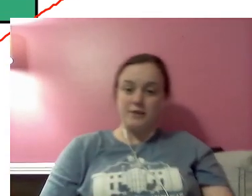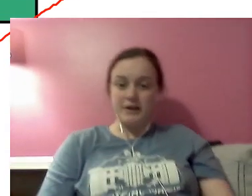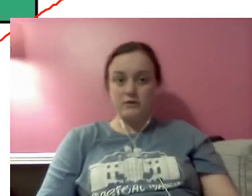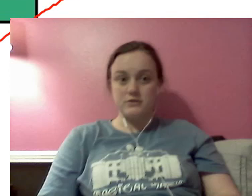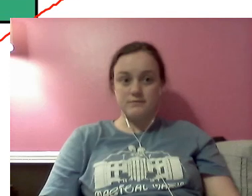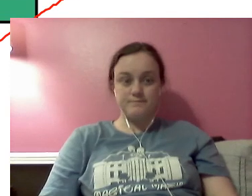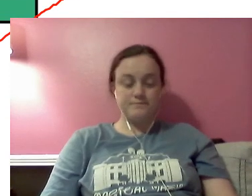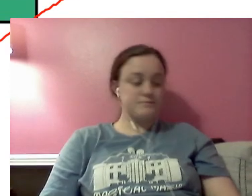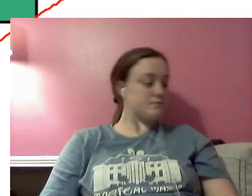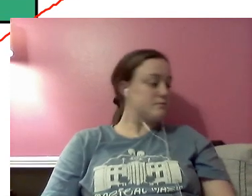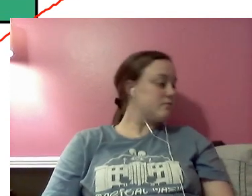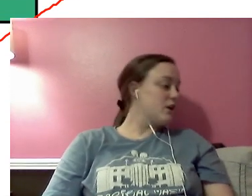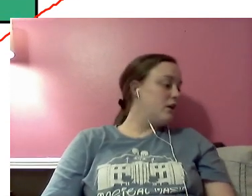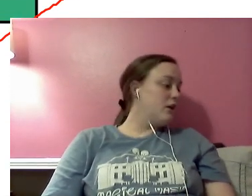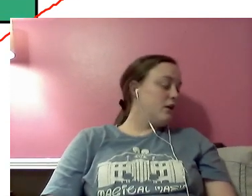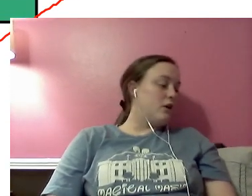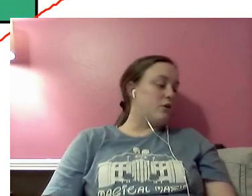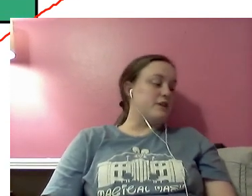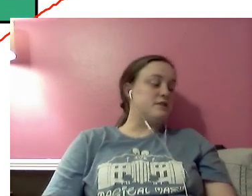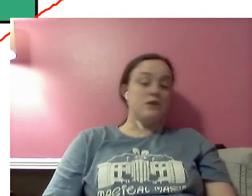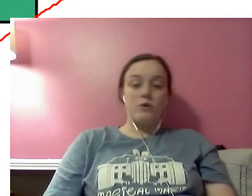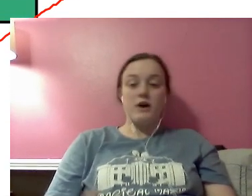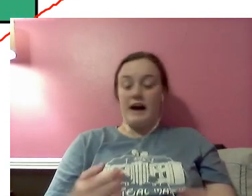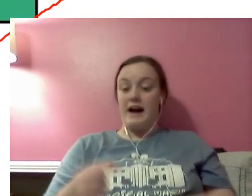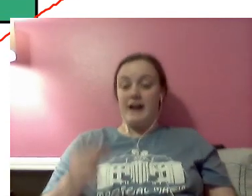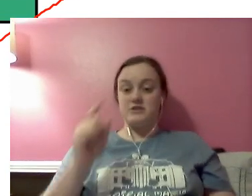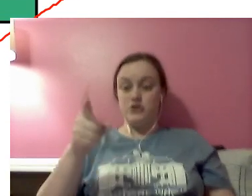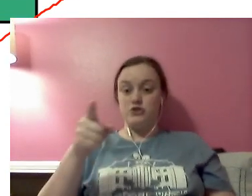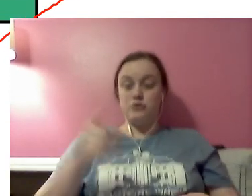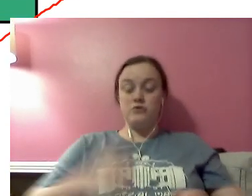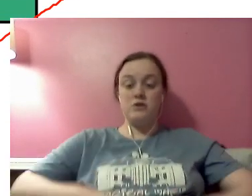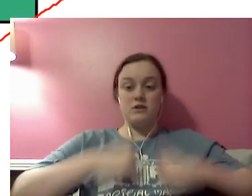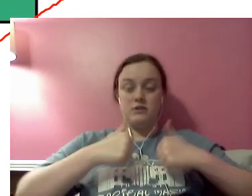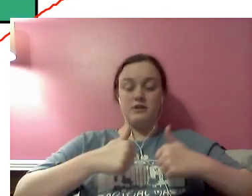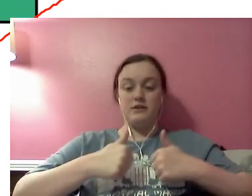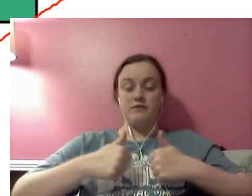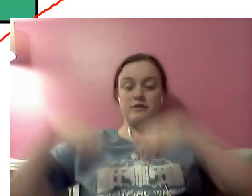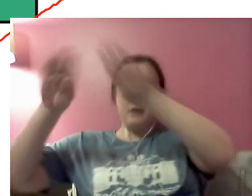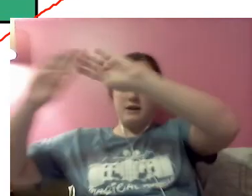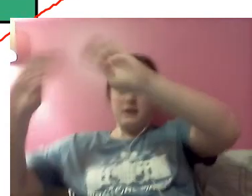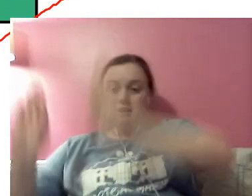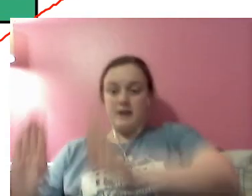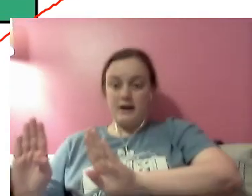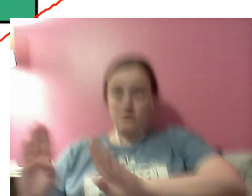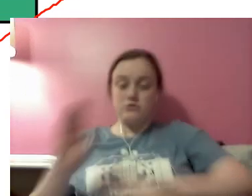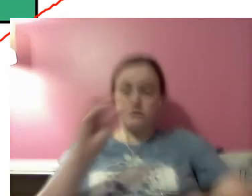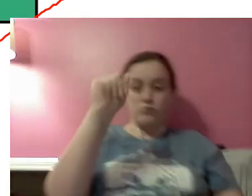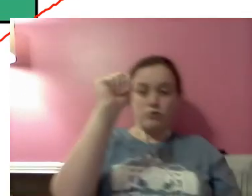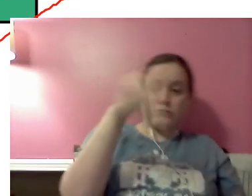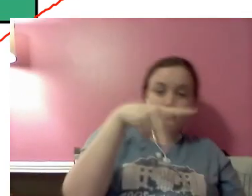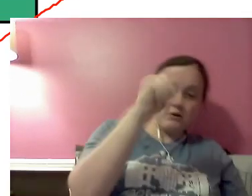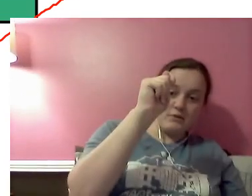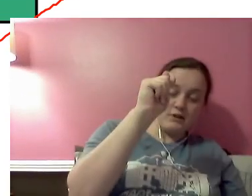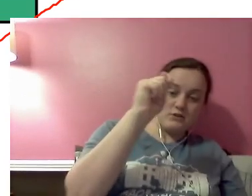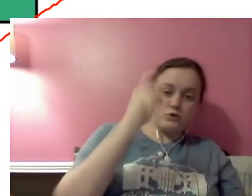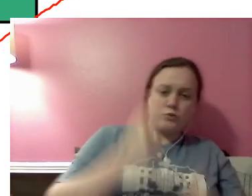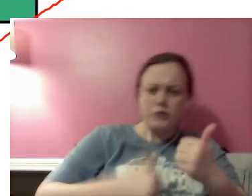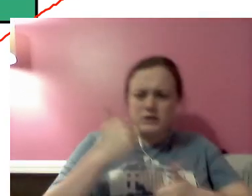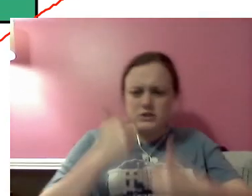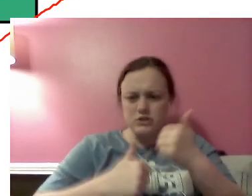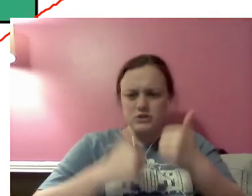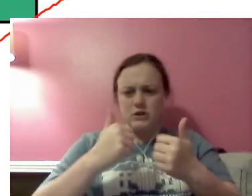talking about. Okay, so I asked you, live in house or